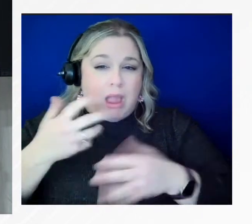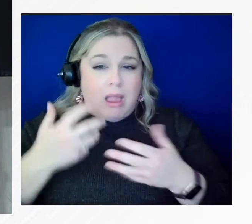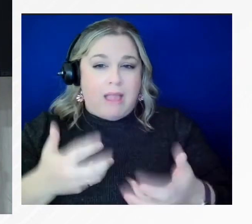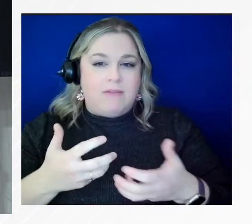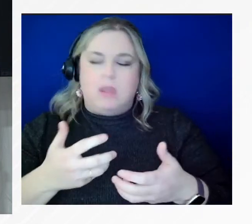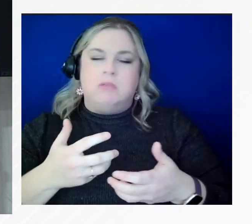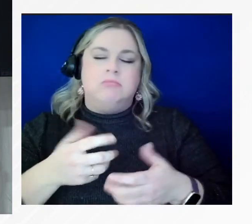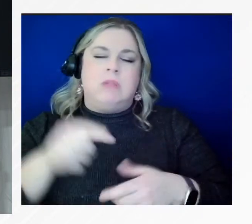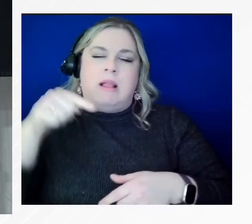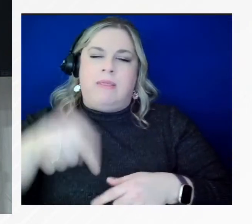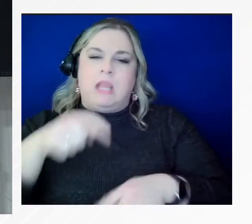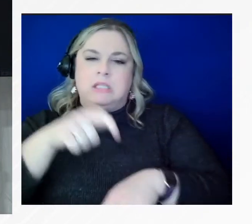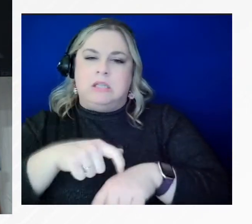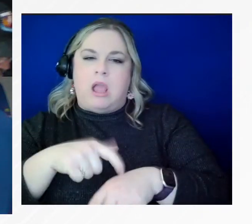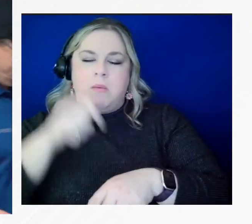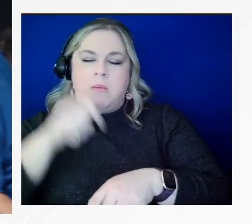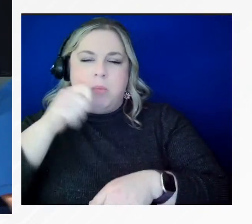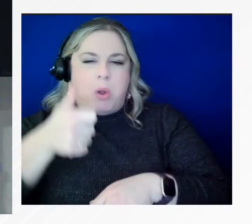forecasts.